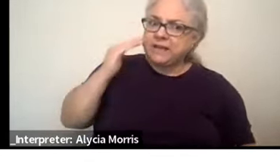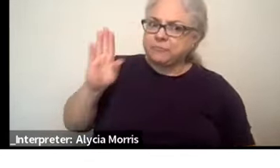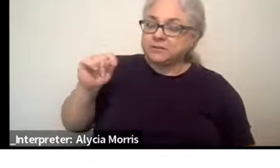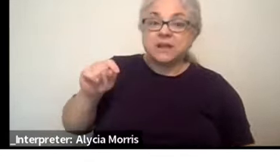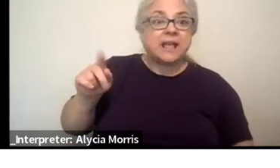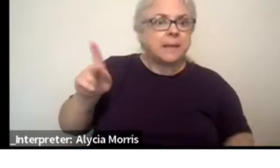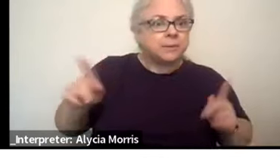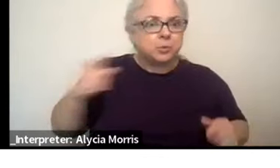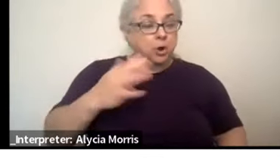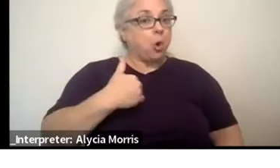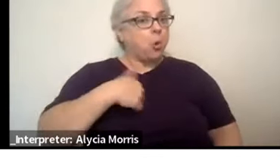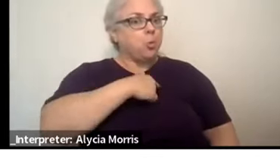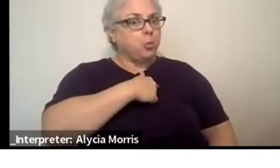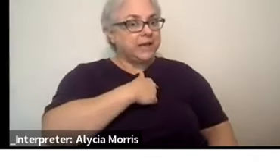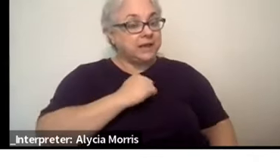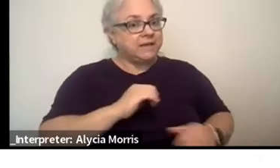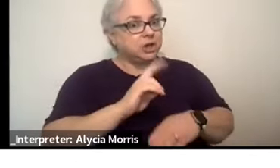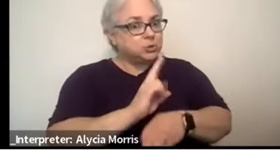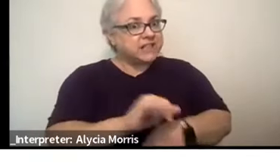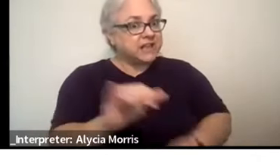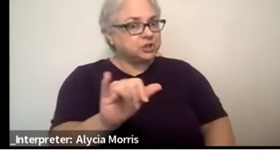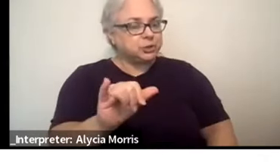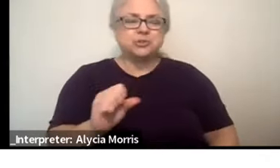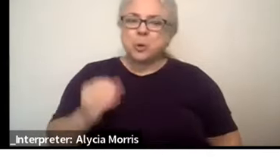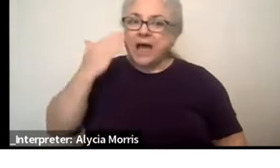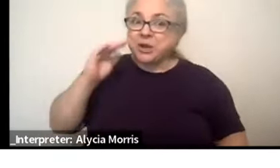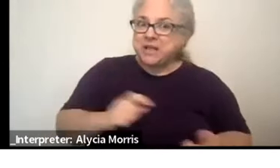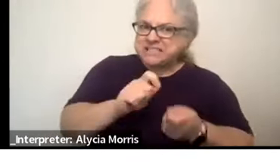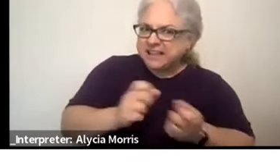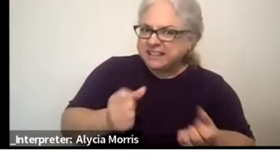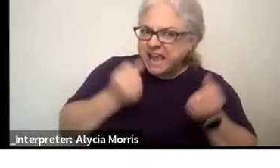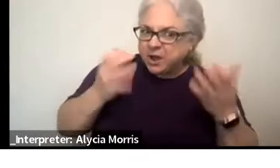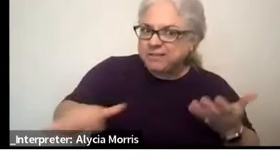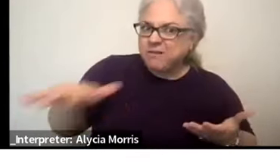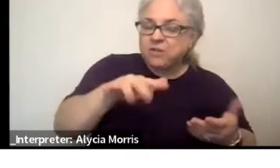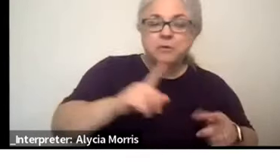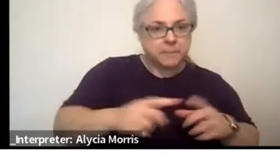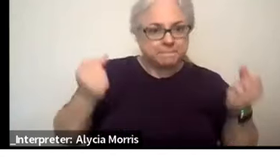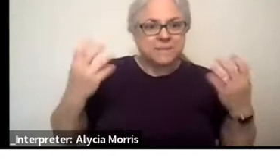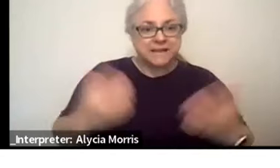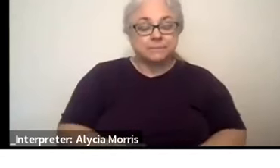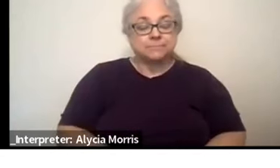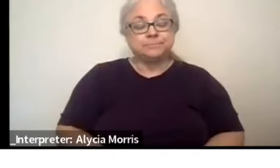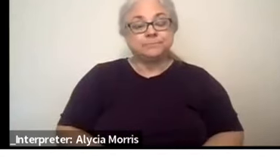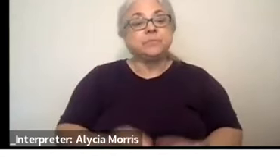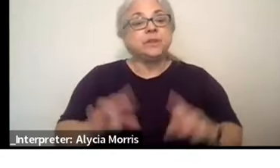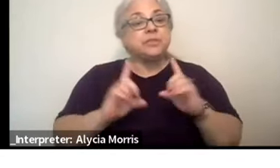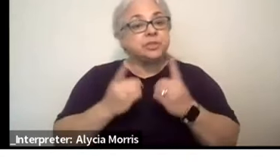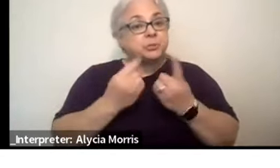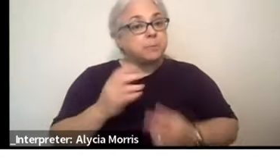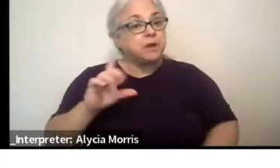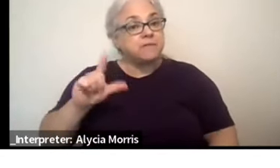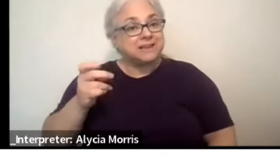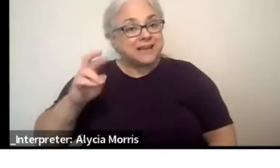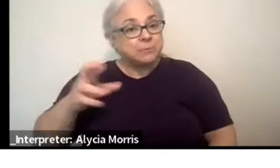many implementations there are, but there are many. I will point out that the Department of Labor and the Department of